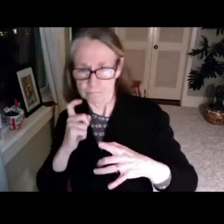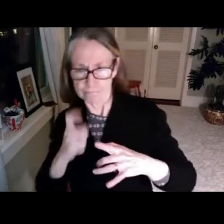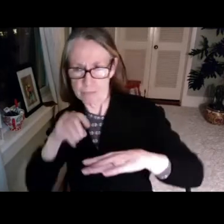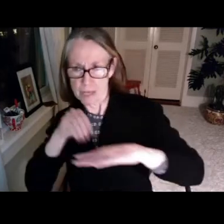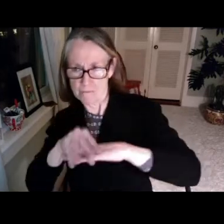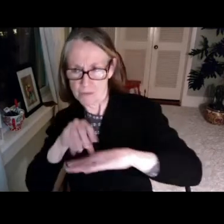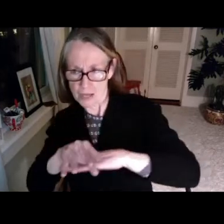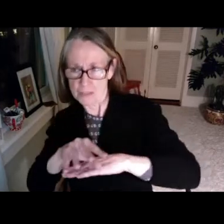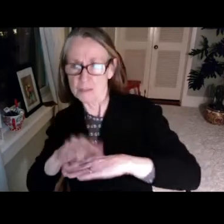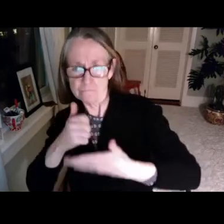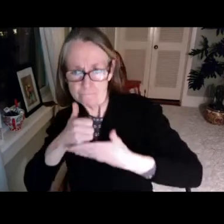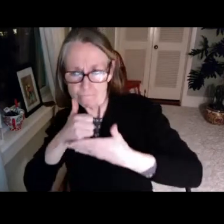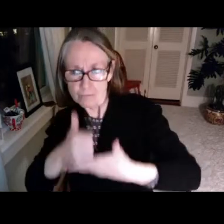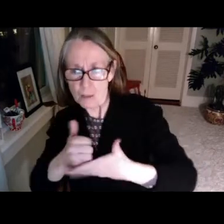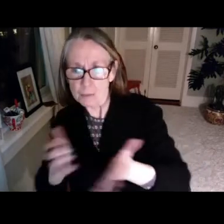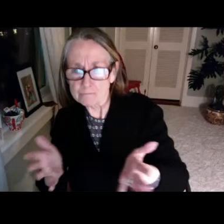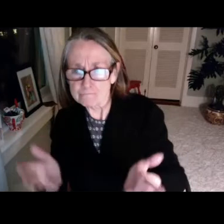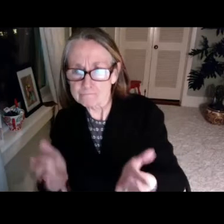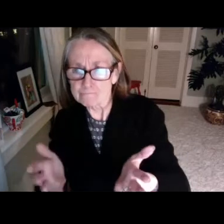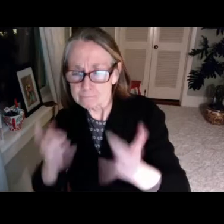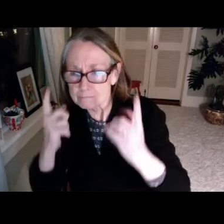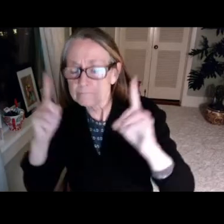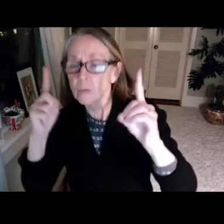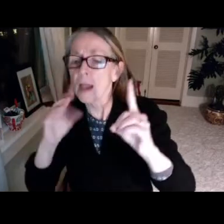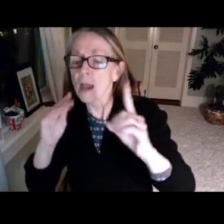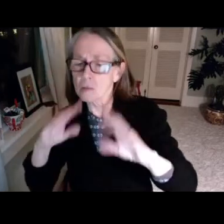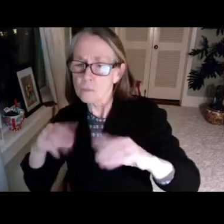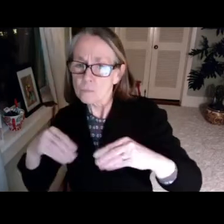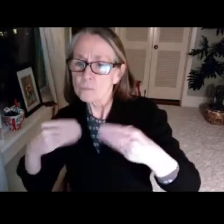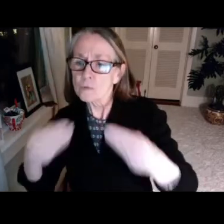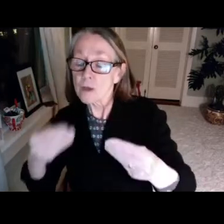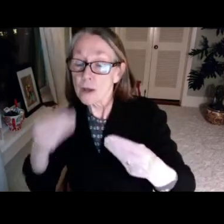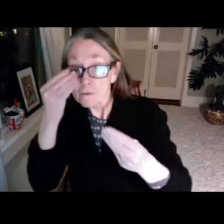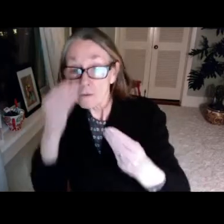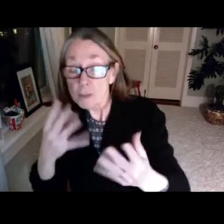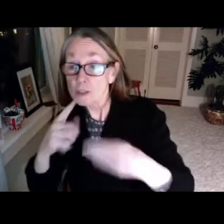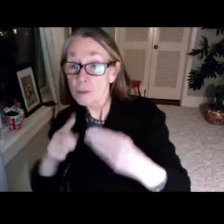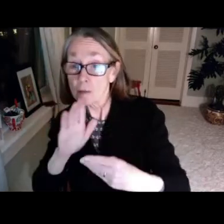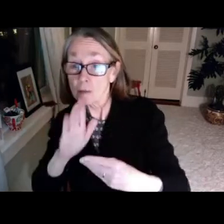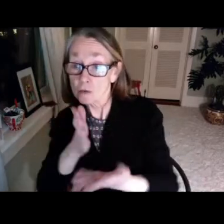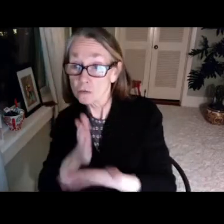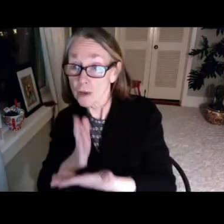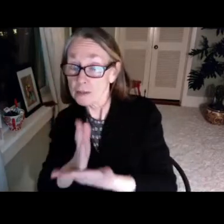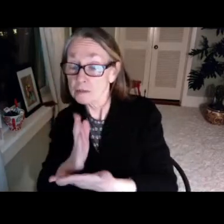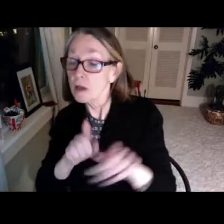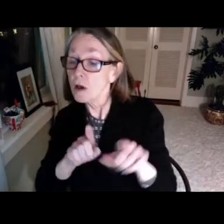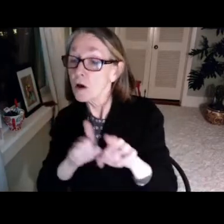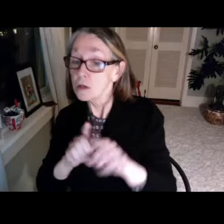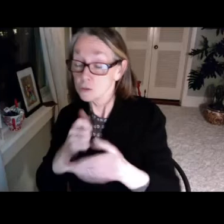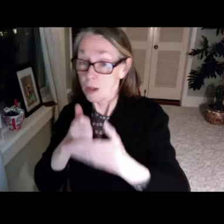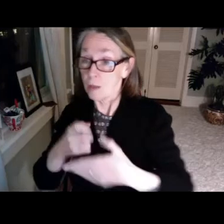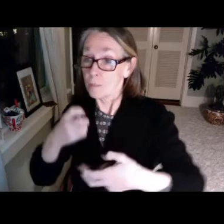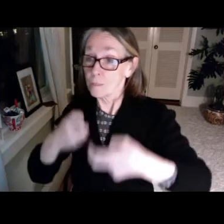their situation and provide them information about their rights. And we can also, help them problem